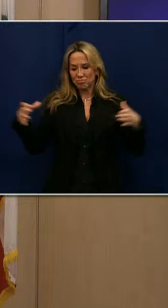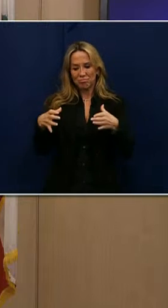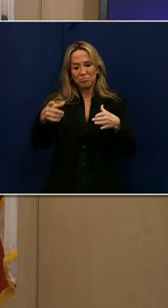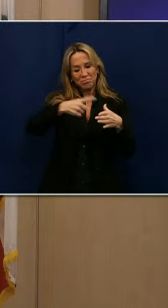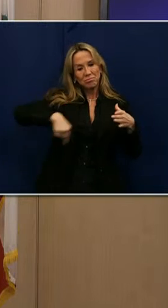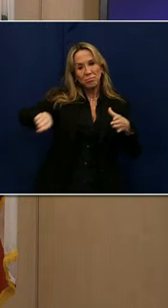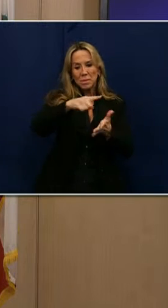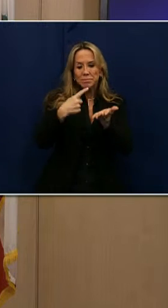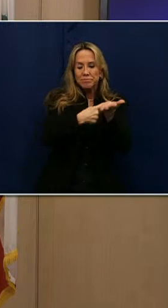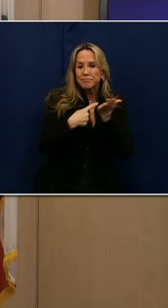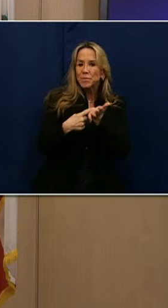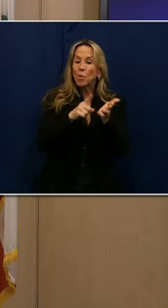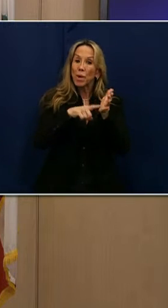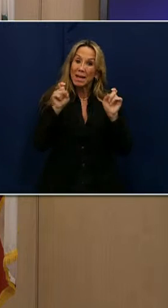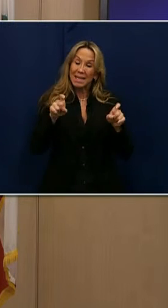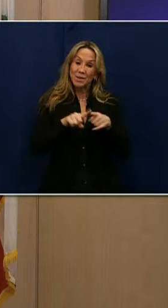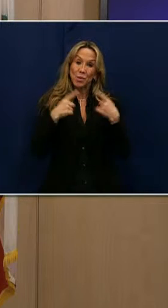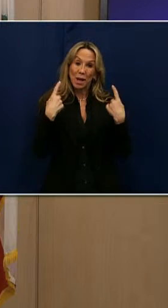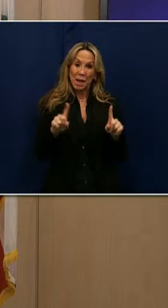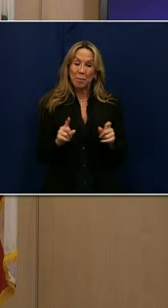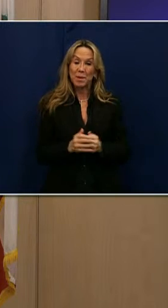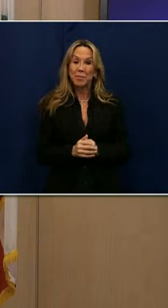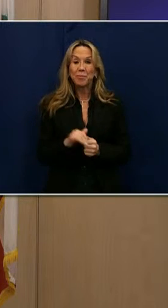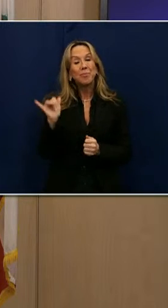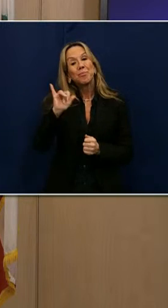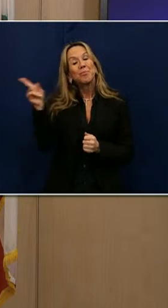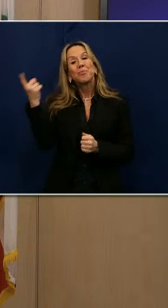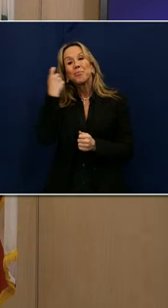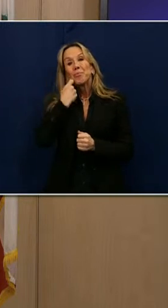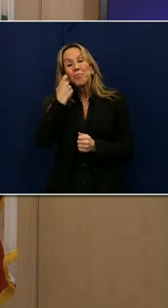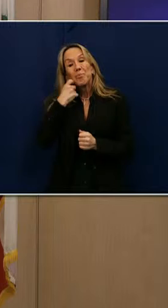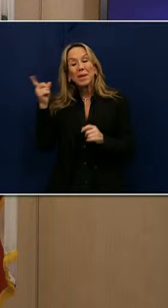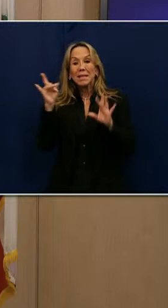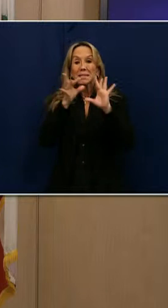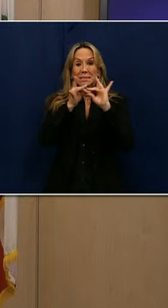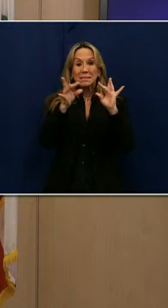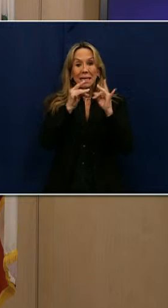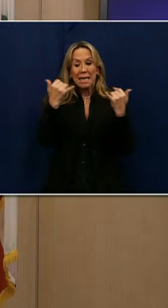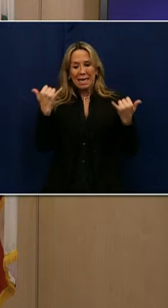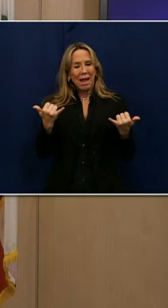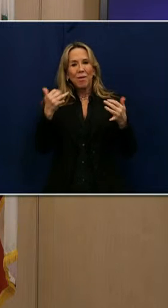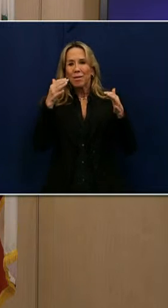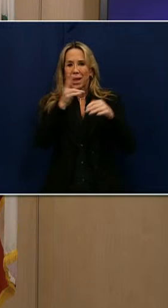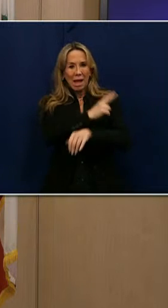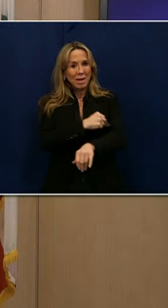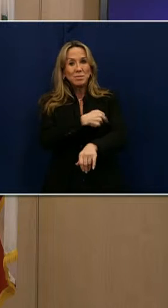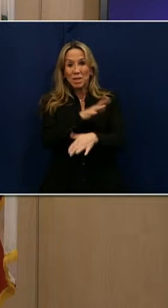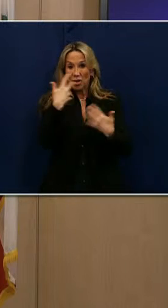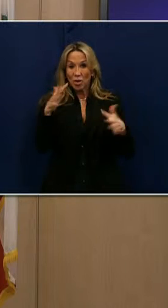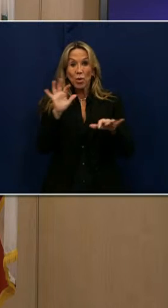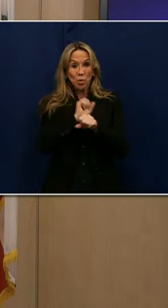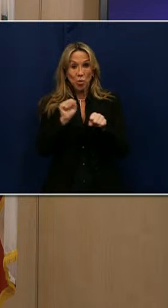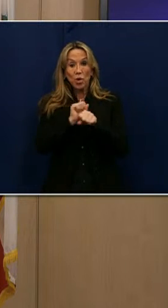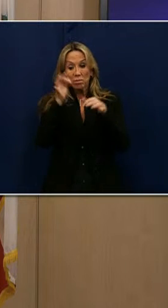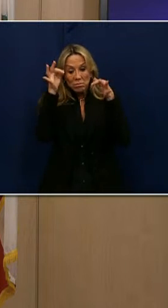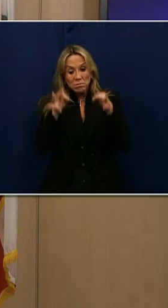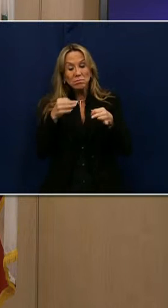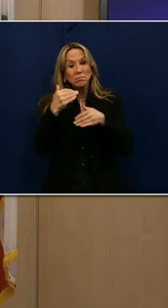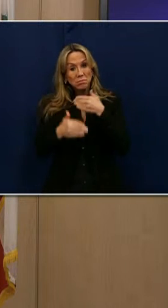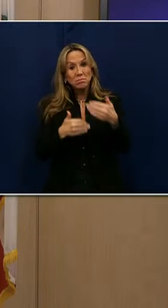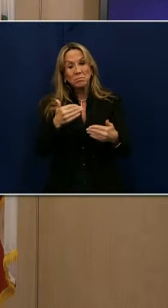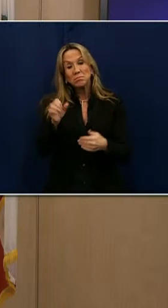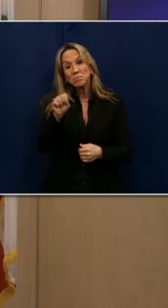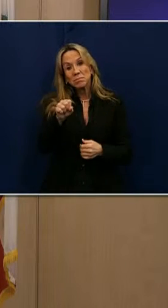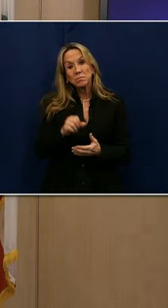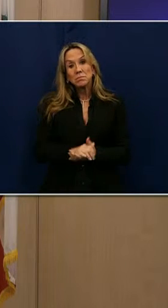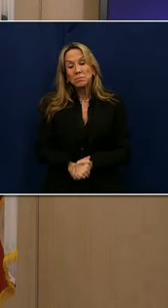as Demetrios stated already, hospitals are making those determinations already, but if